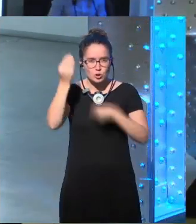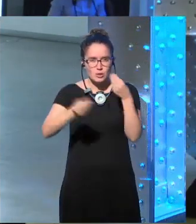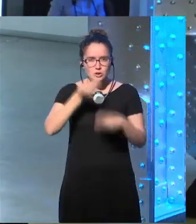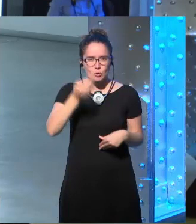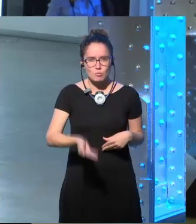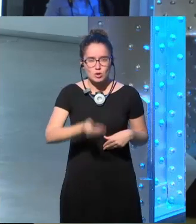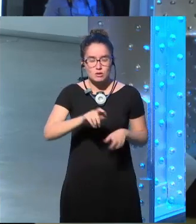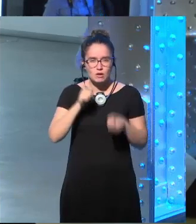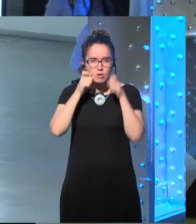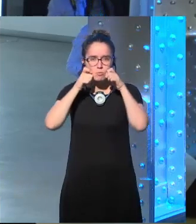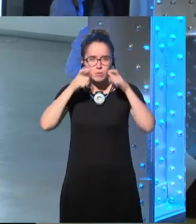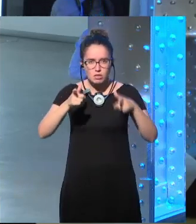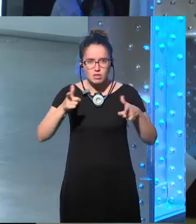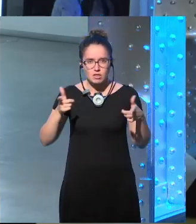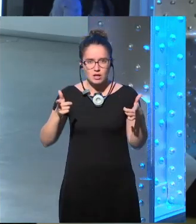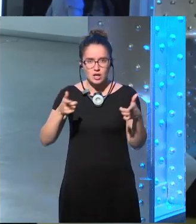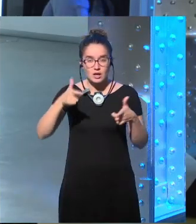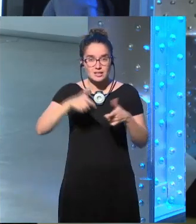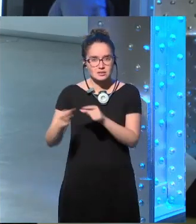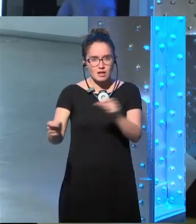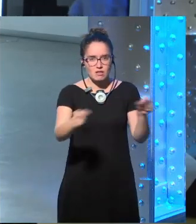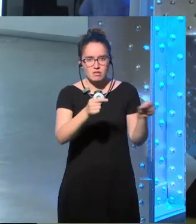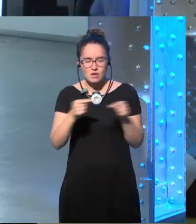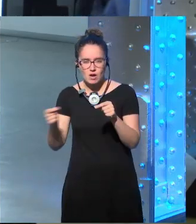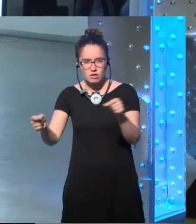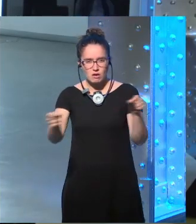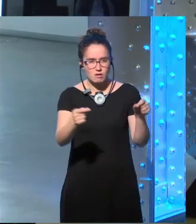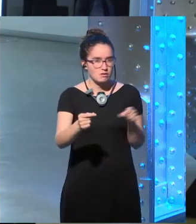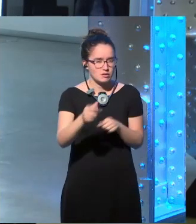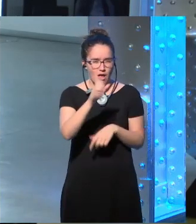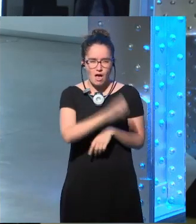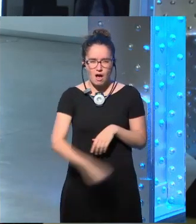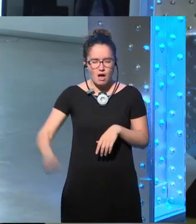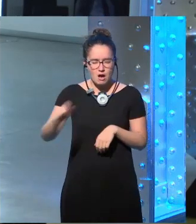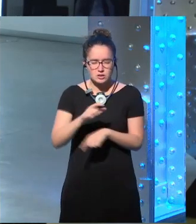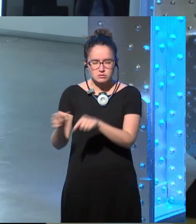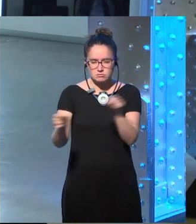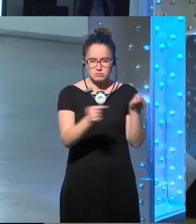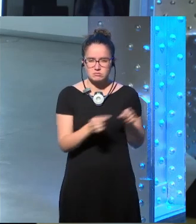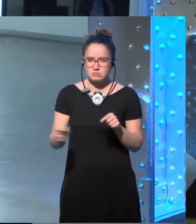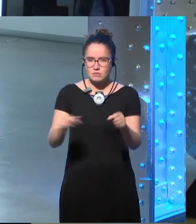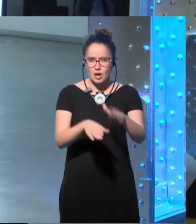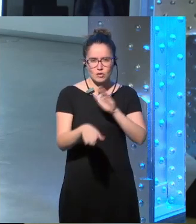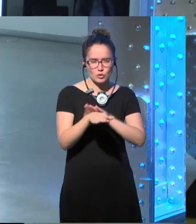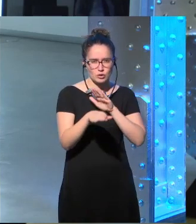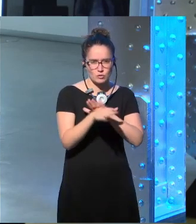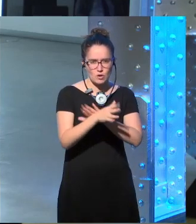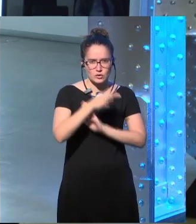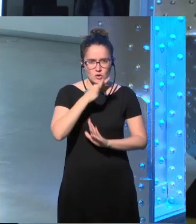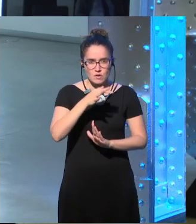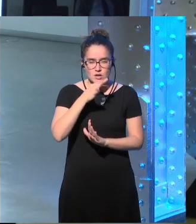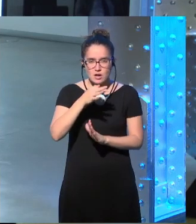these debates we have had for hundreds and hundreds of years, right? If you go back to the Industrial Revolution, writers like Peter Gaskell and Kay